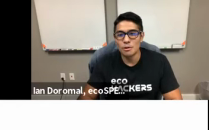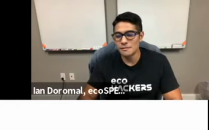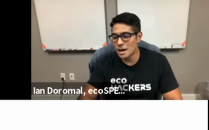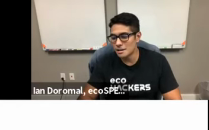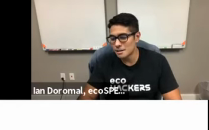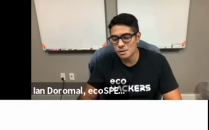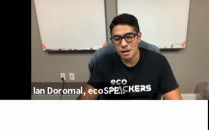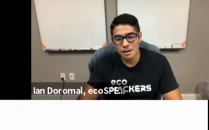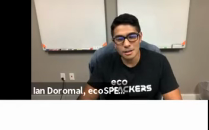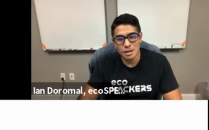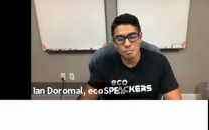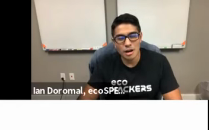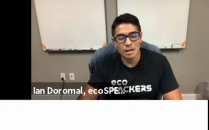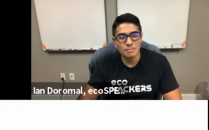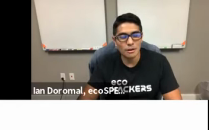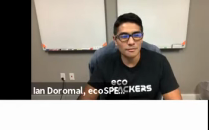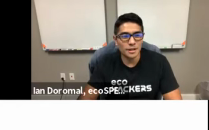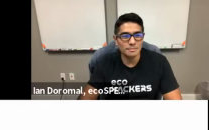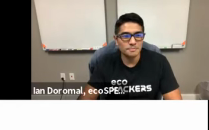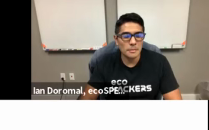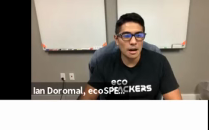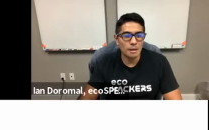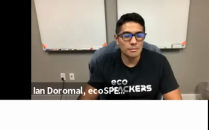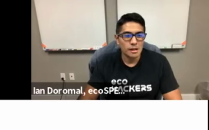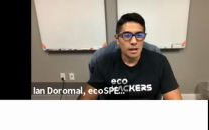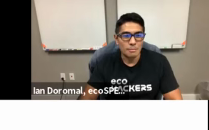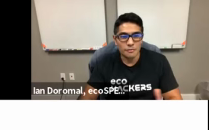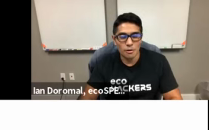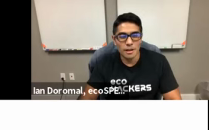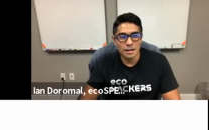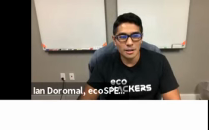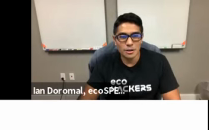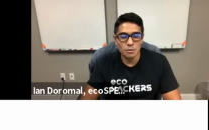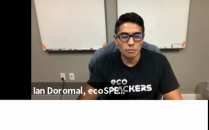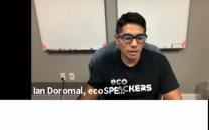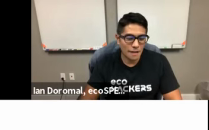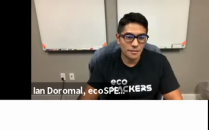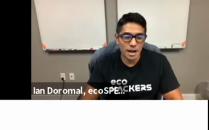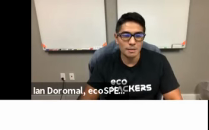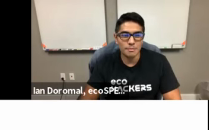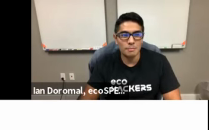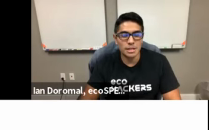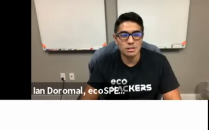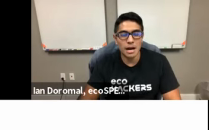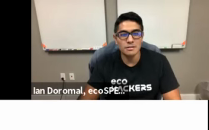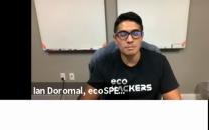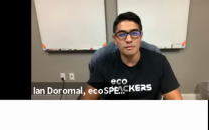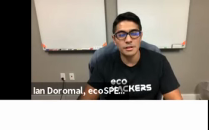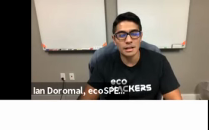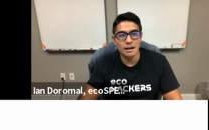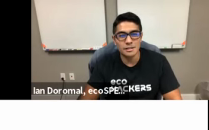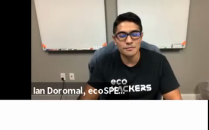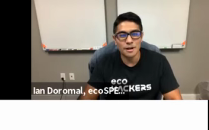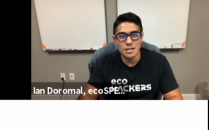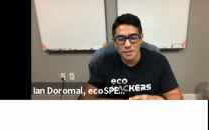always important to find, product market fit. And before that, you would really have to find potential pilots to